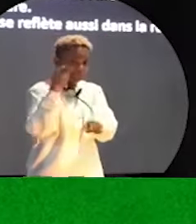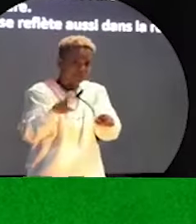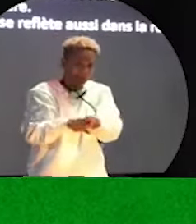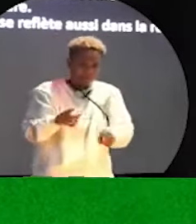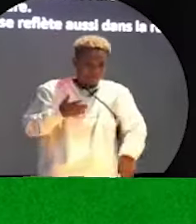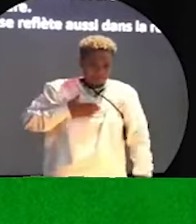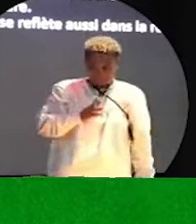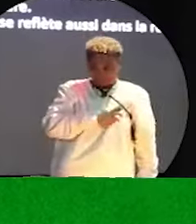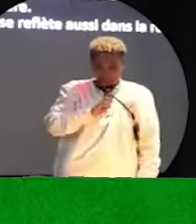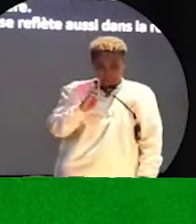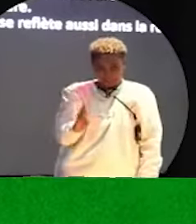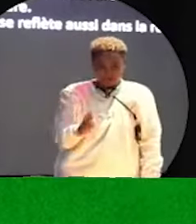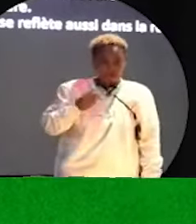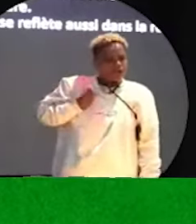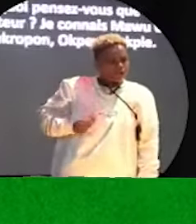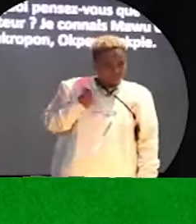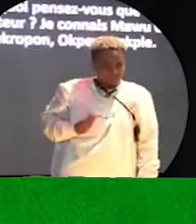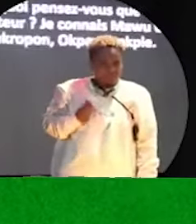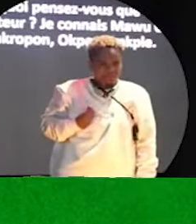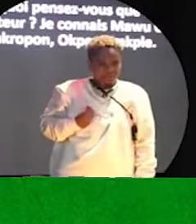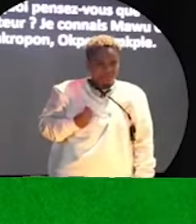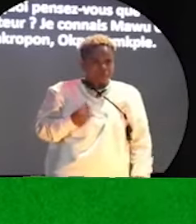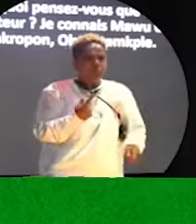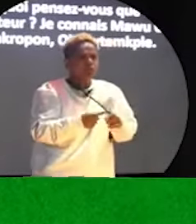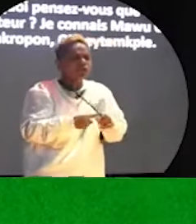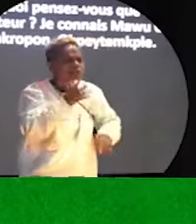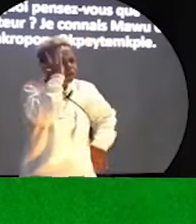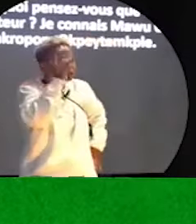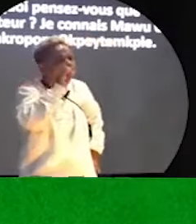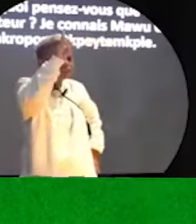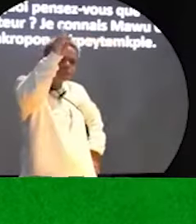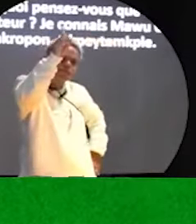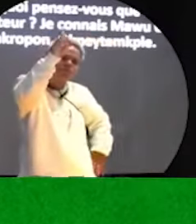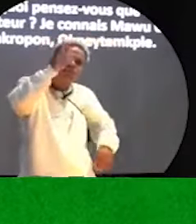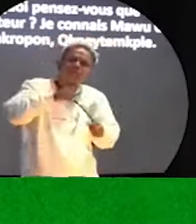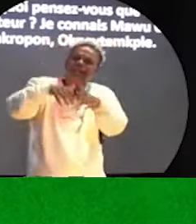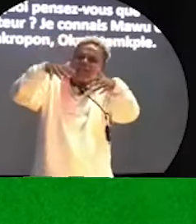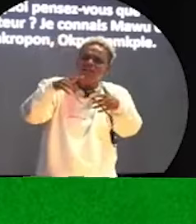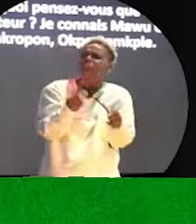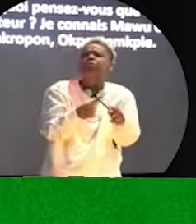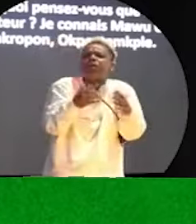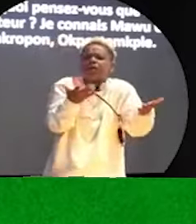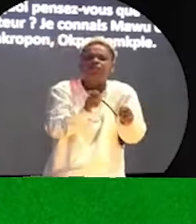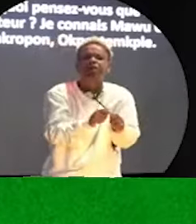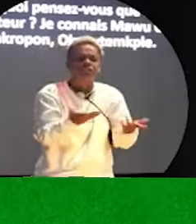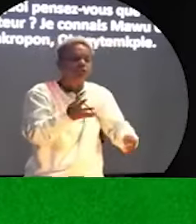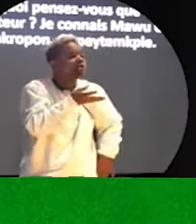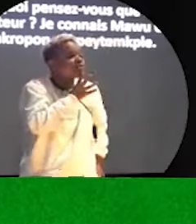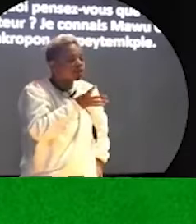in religion too. Why do you think we call God the creator? One I know,